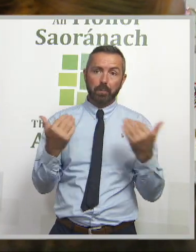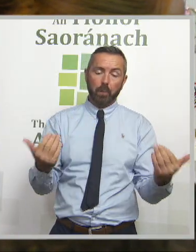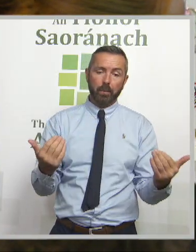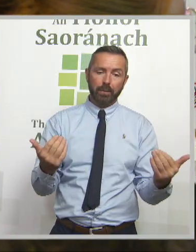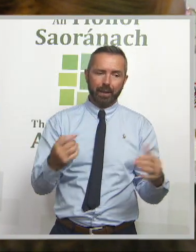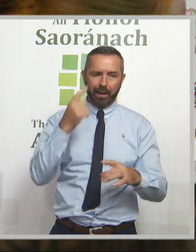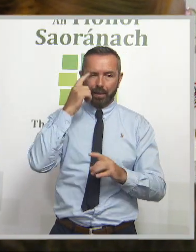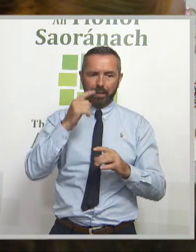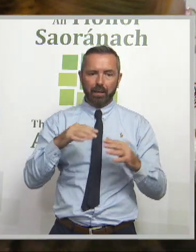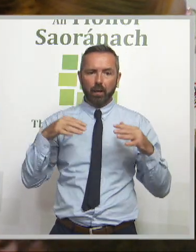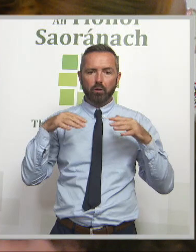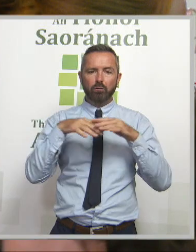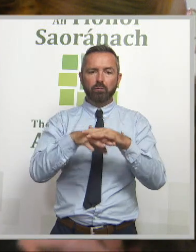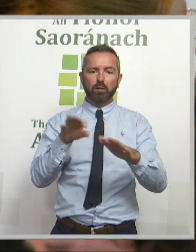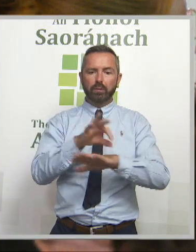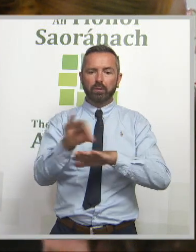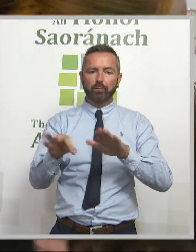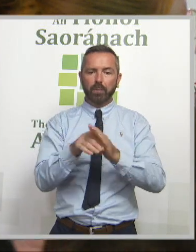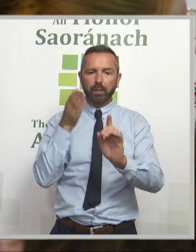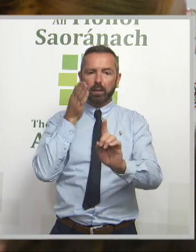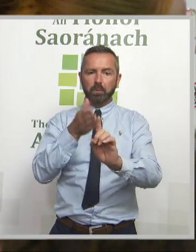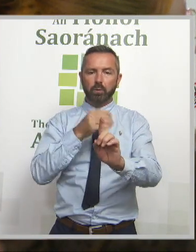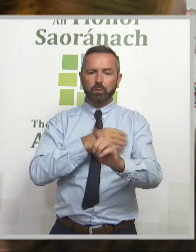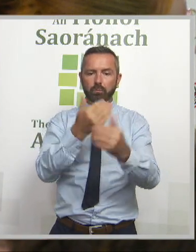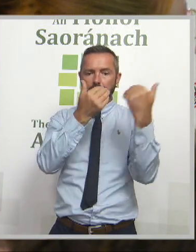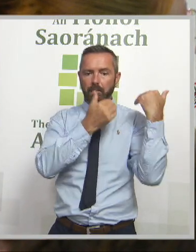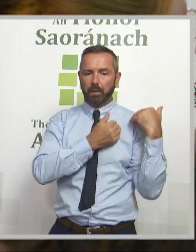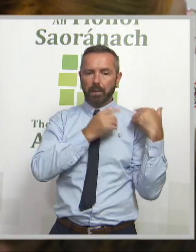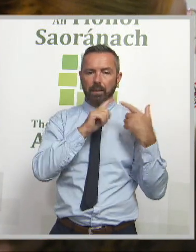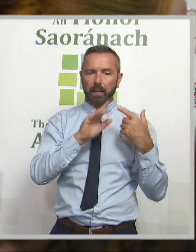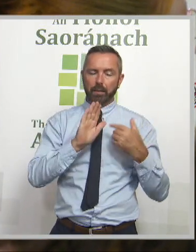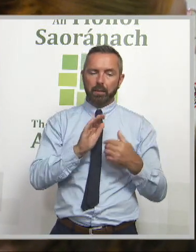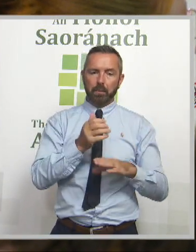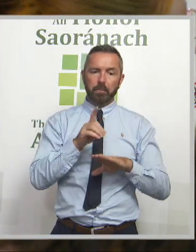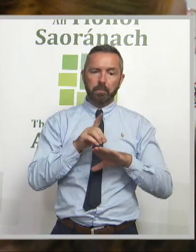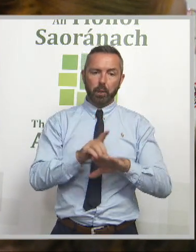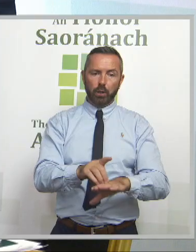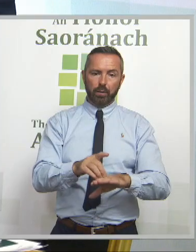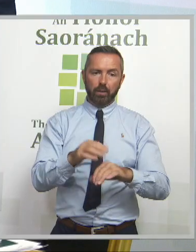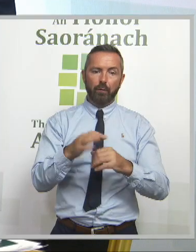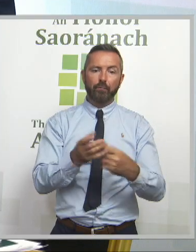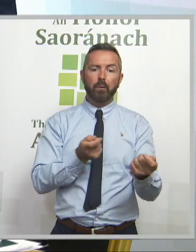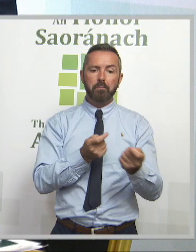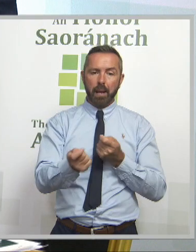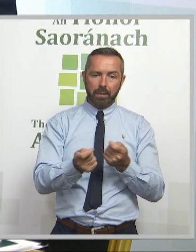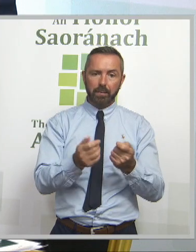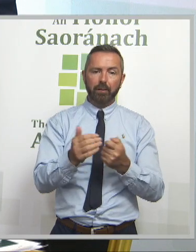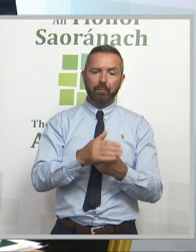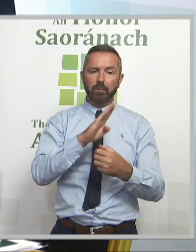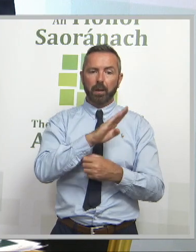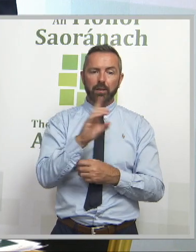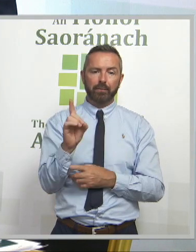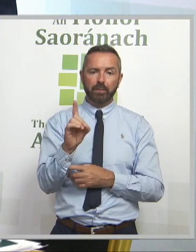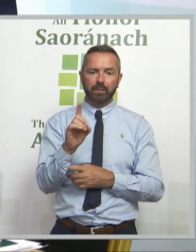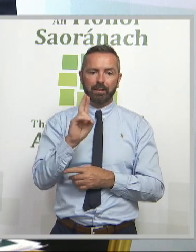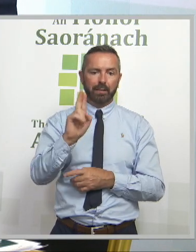a cross-government approach to the responsibility and the burden of the management of nature and biodiversity. As I said in my presentation, it